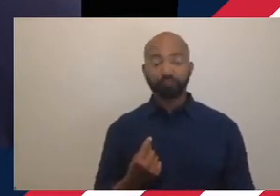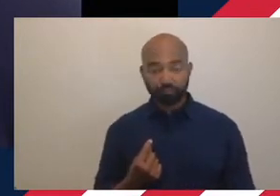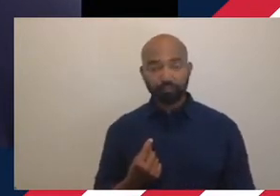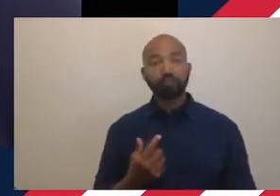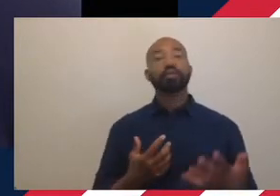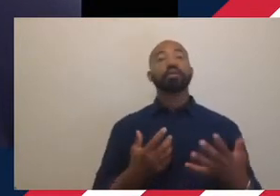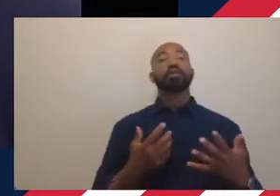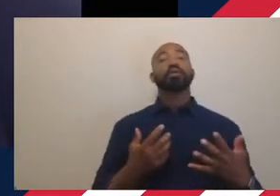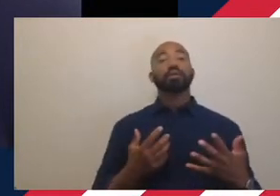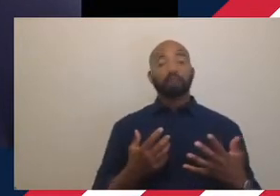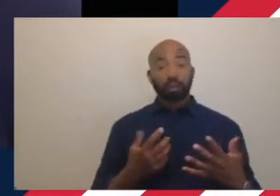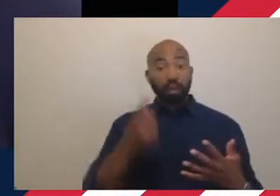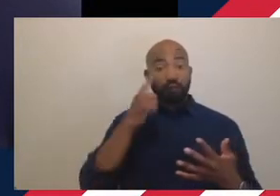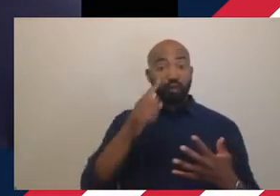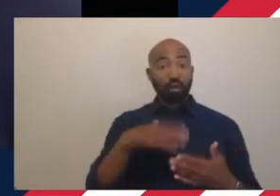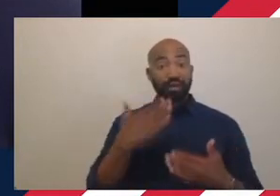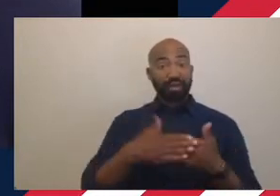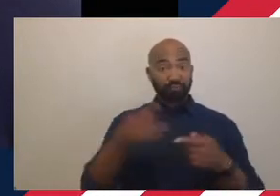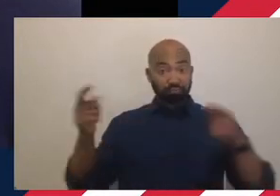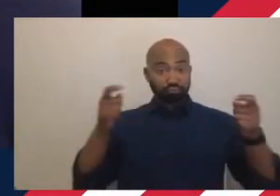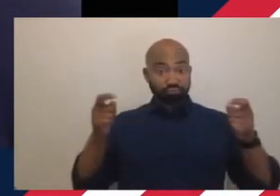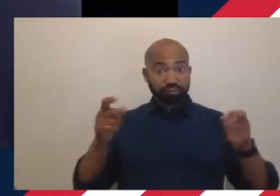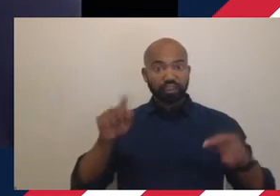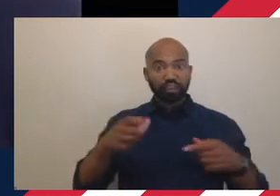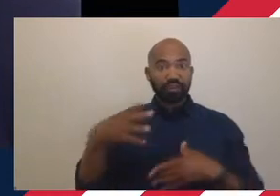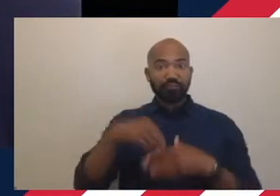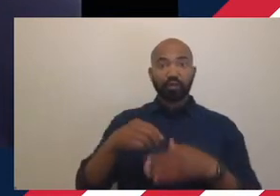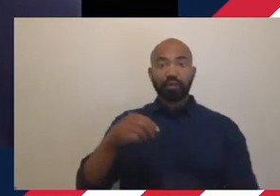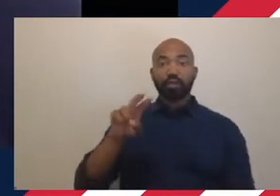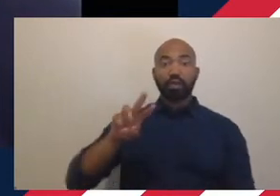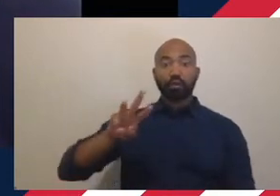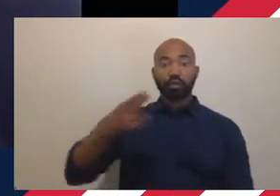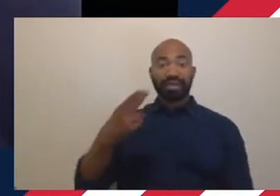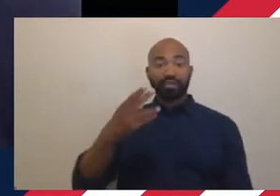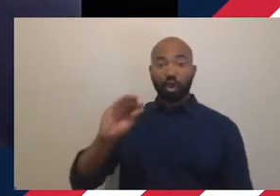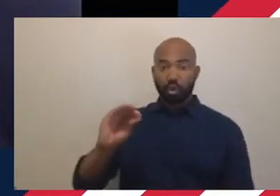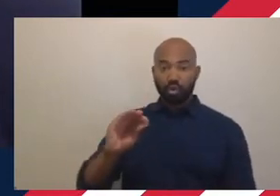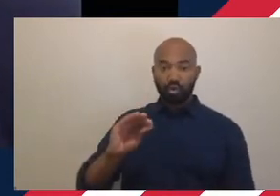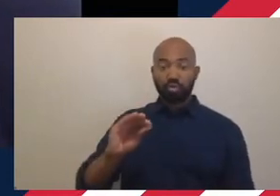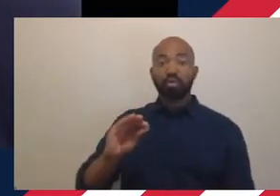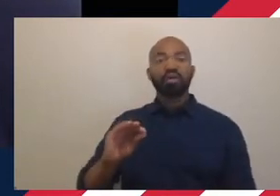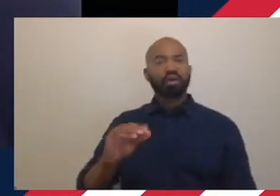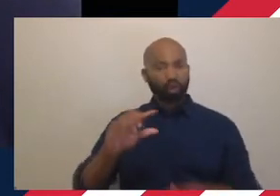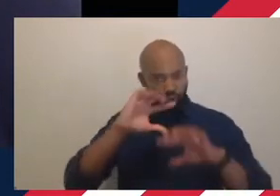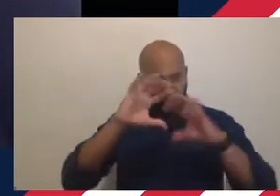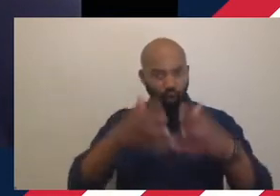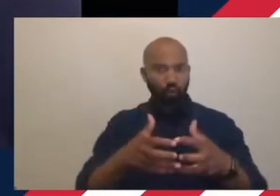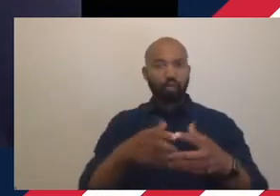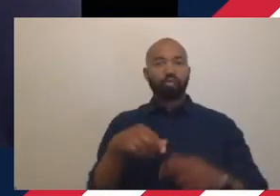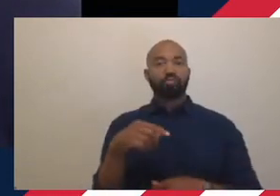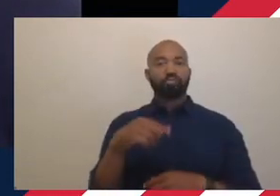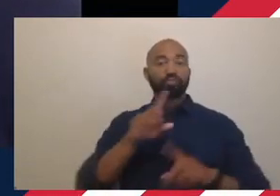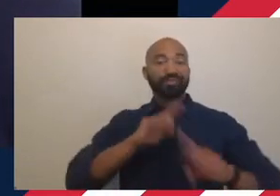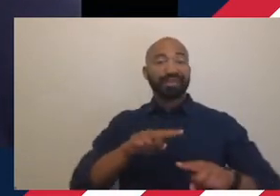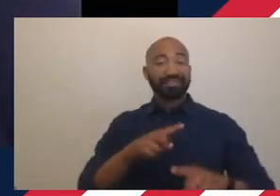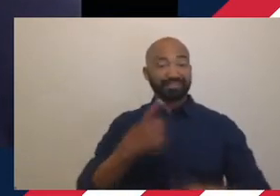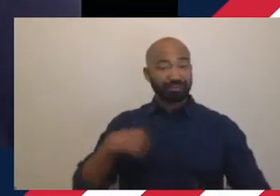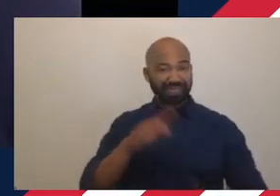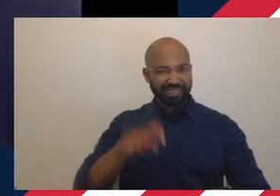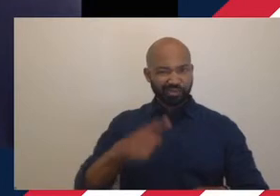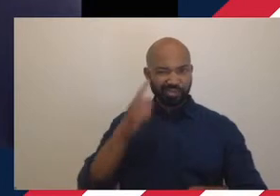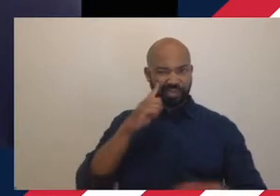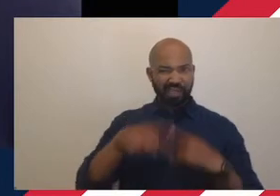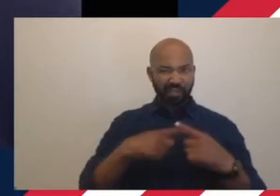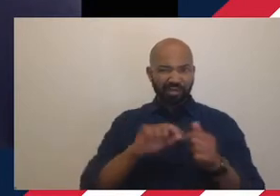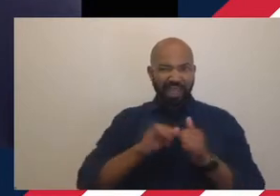should rejoin organizations like the WHO and really lead on the global response. Right now, we should be really looking at how we can lean